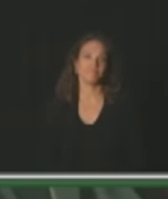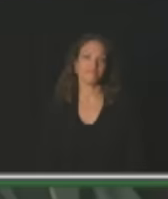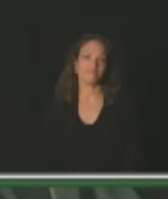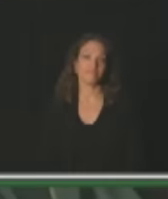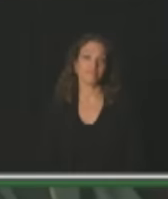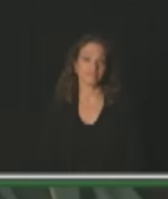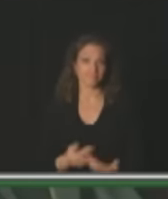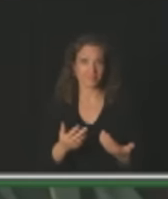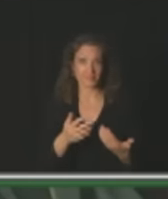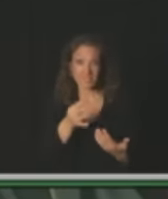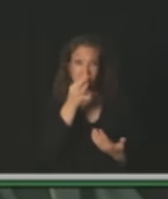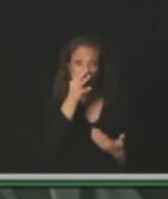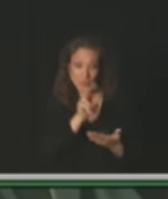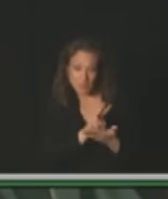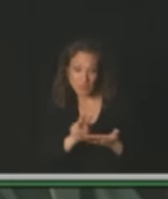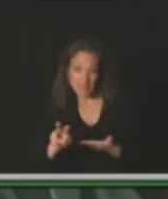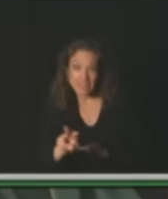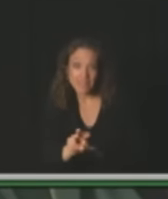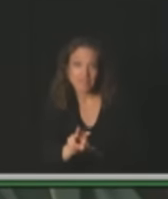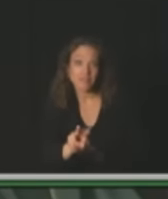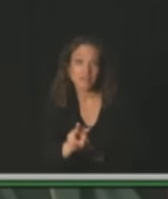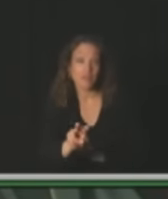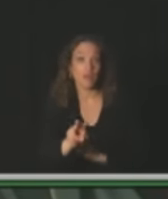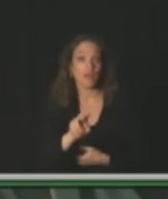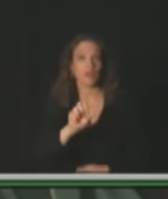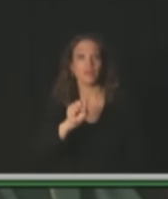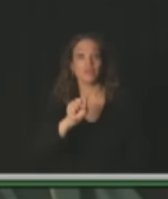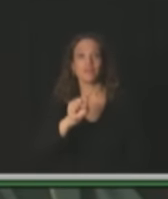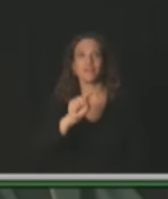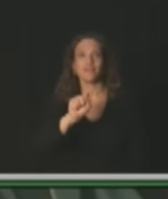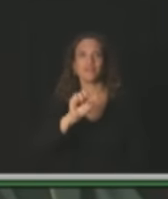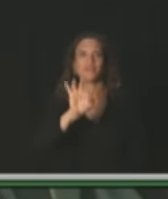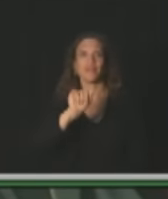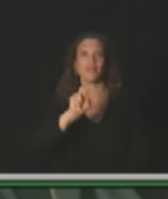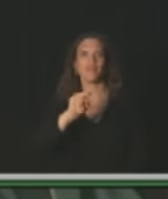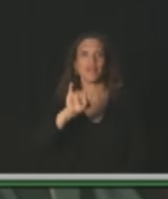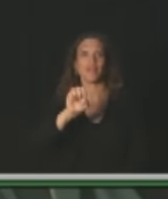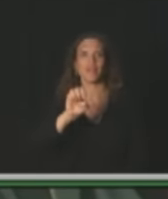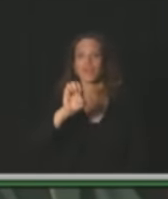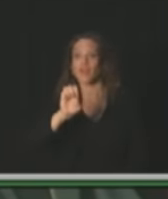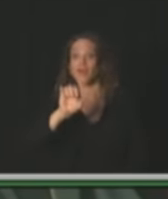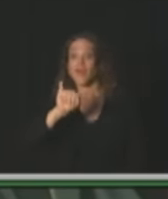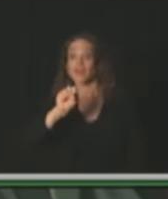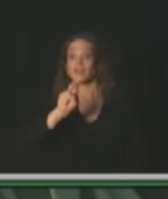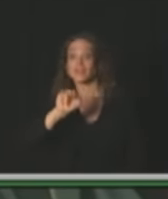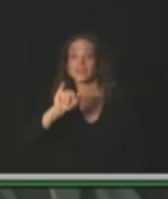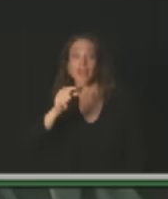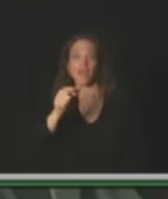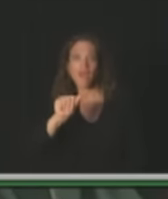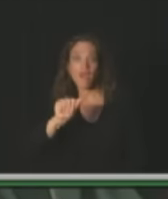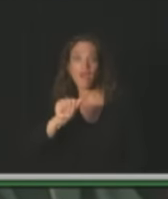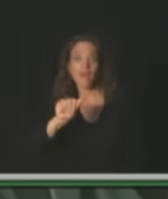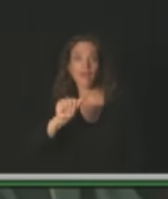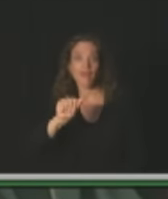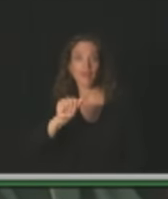In 2 weeks, Stephanie Isinga And this happened, and it was